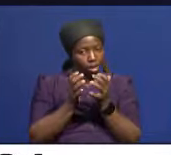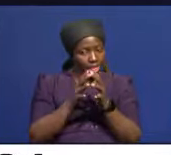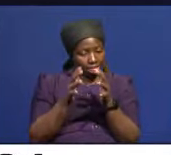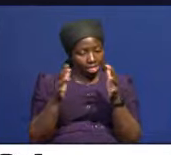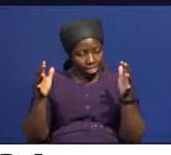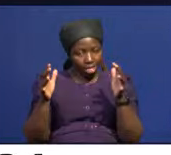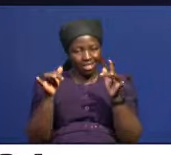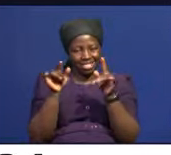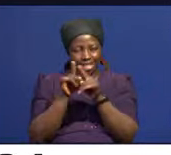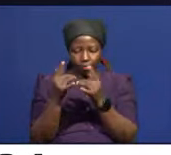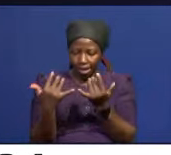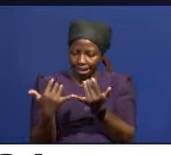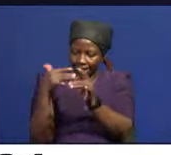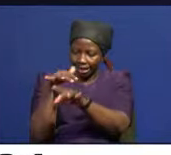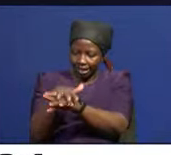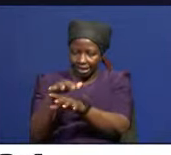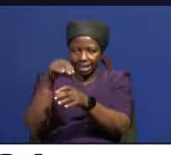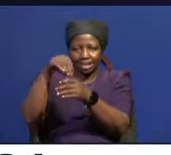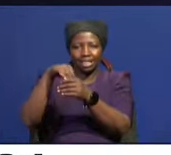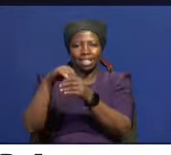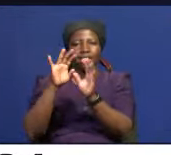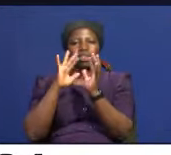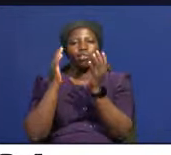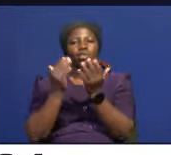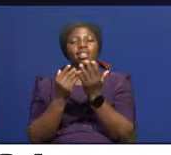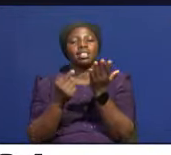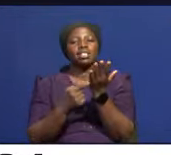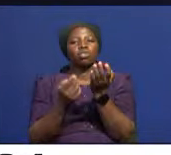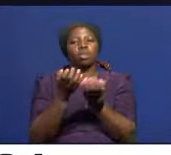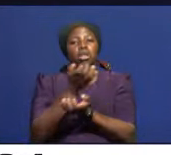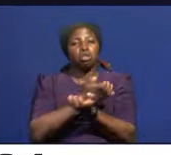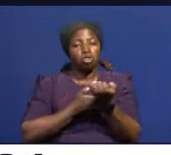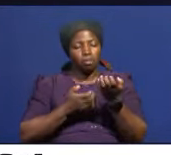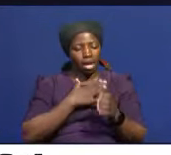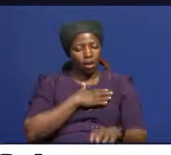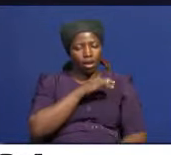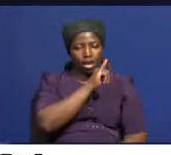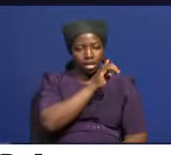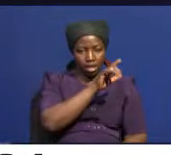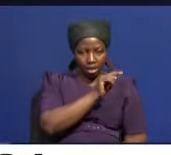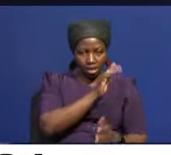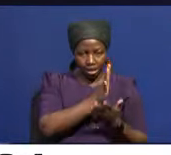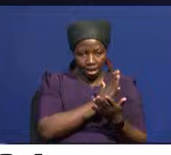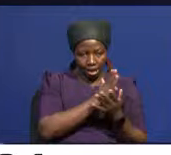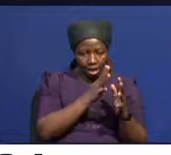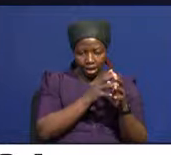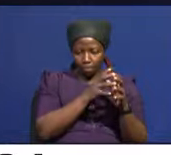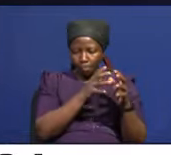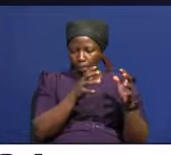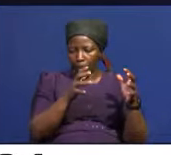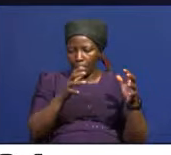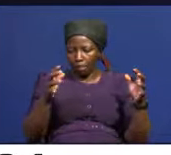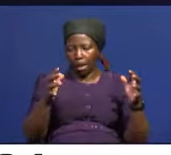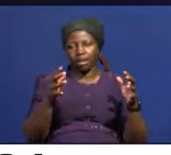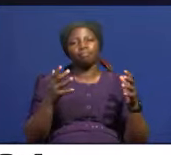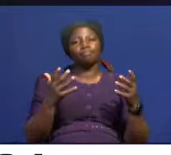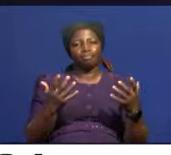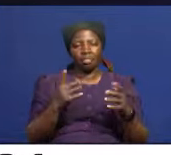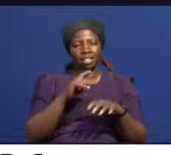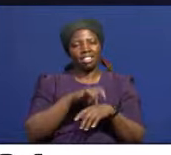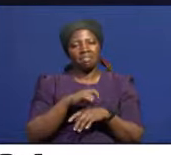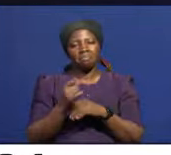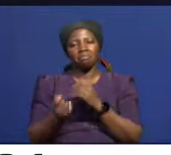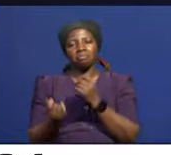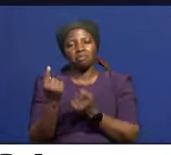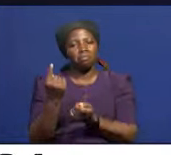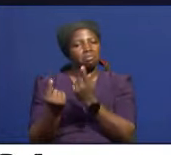them into the global digital economy. Our ICT sector continues to expand on account of emerging